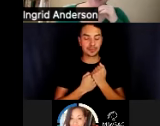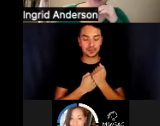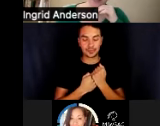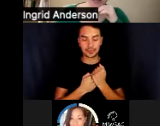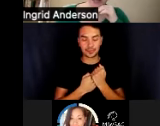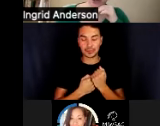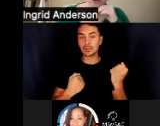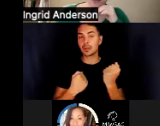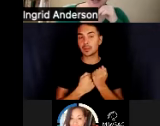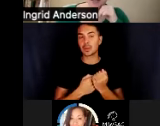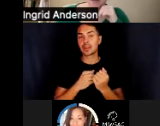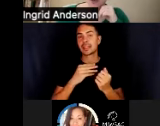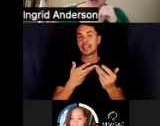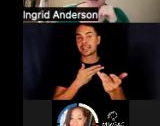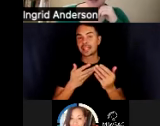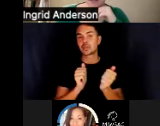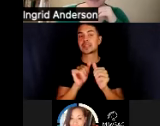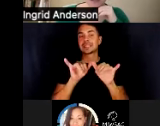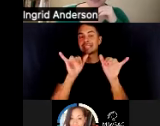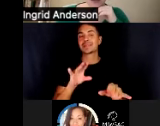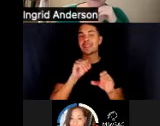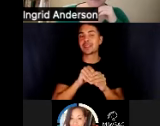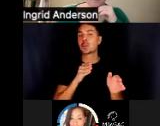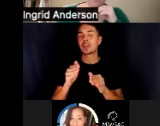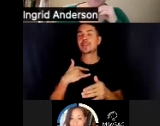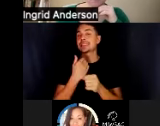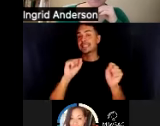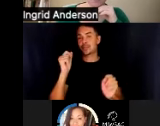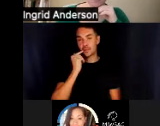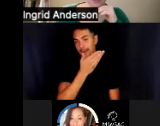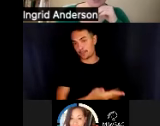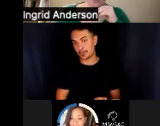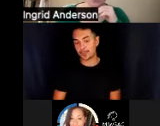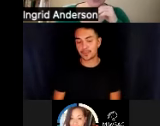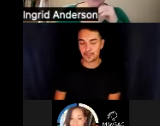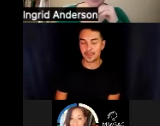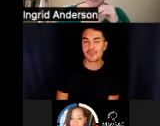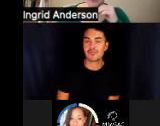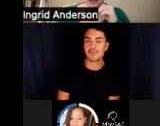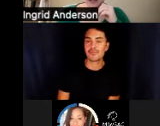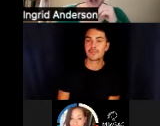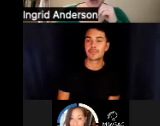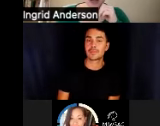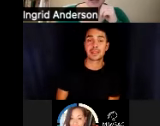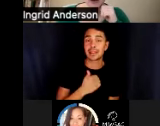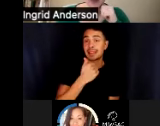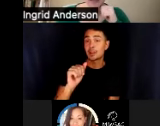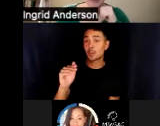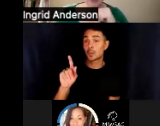in engaging with the system in a way that feels safest for them. So has anybody had to do this to help paint a picture